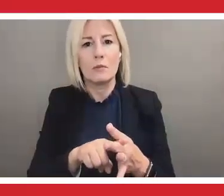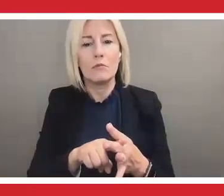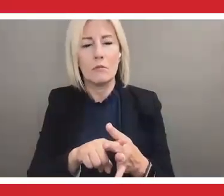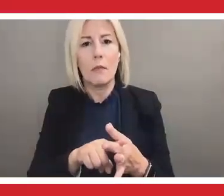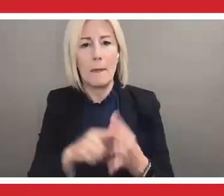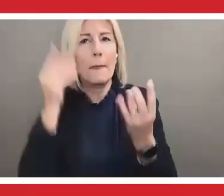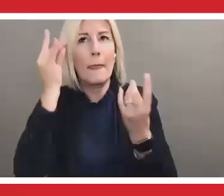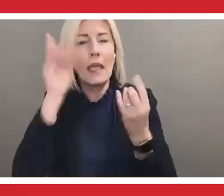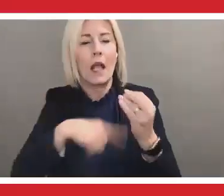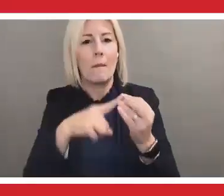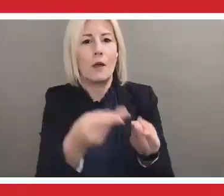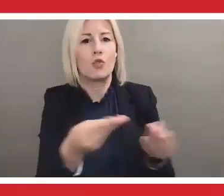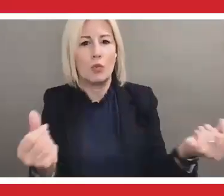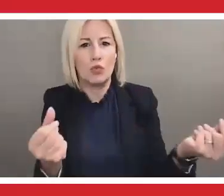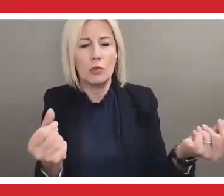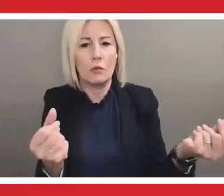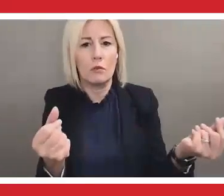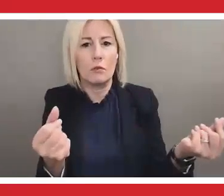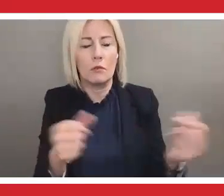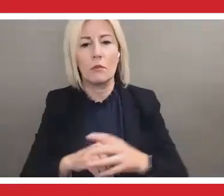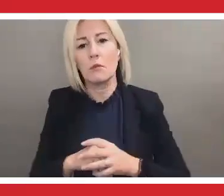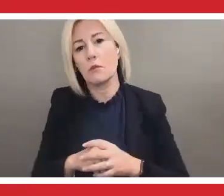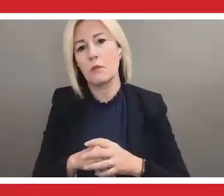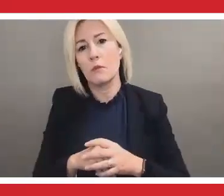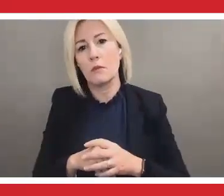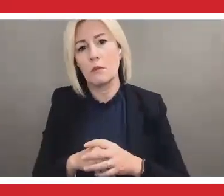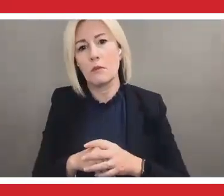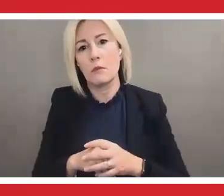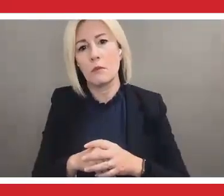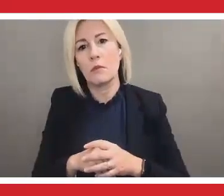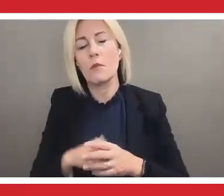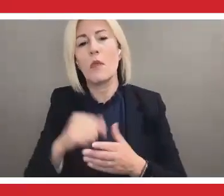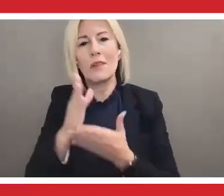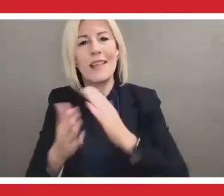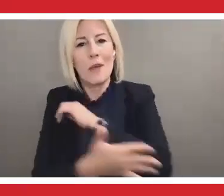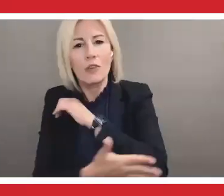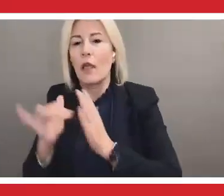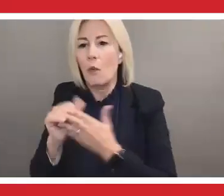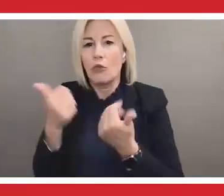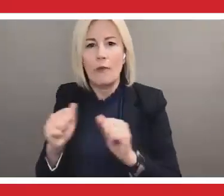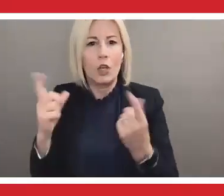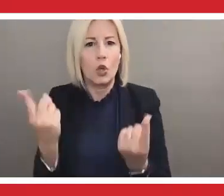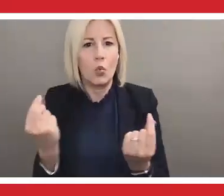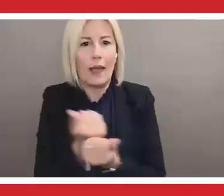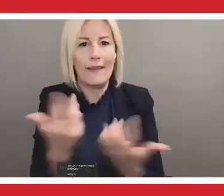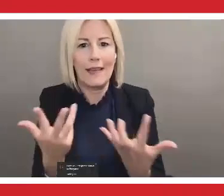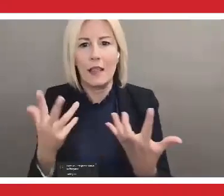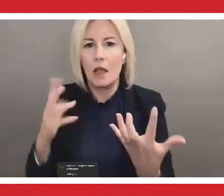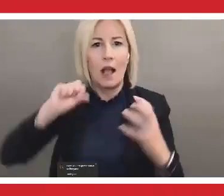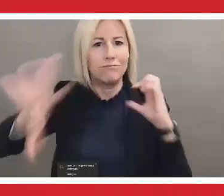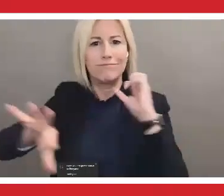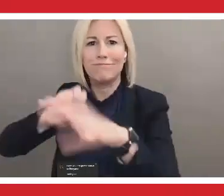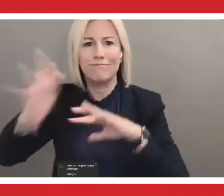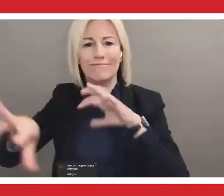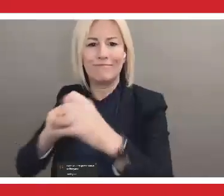solutions. I can tell you, some advanced countries that were trying to do everything, putting online, mobile